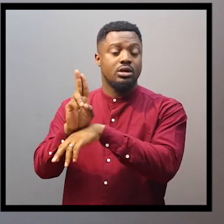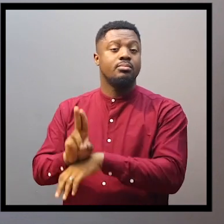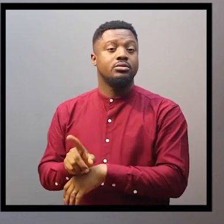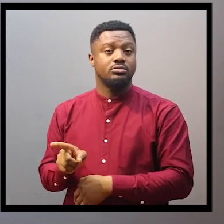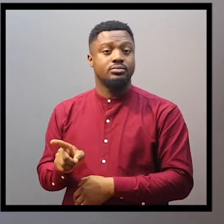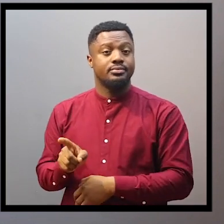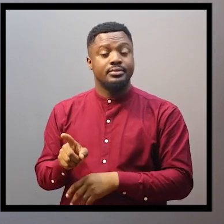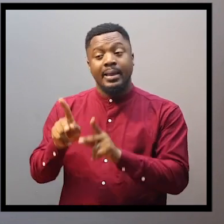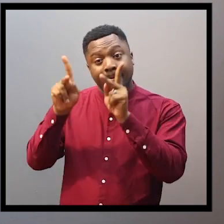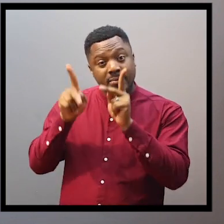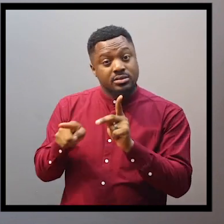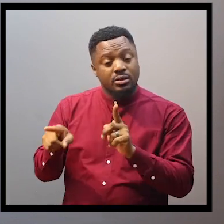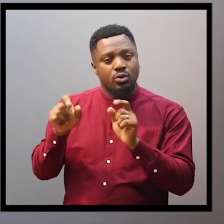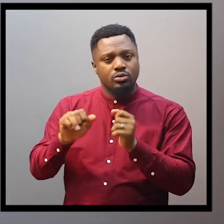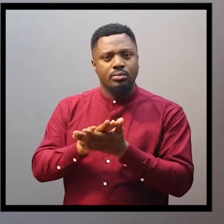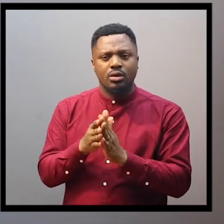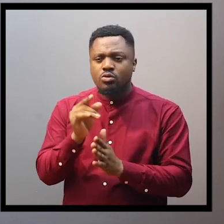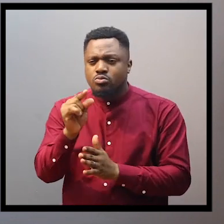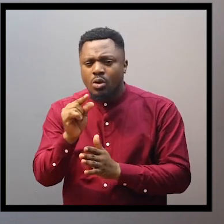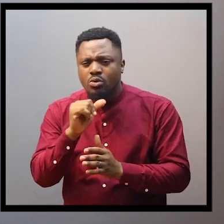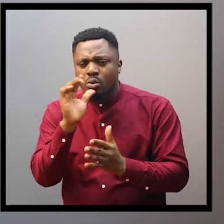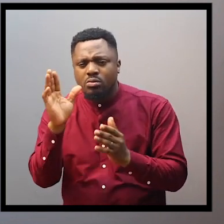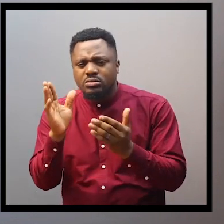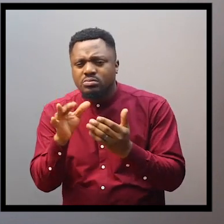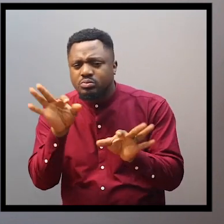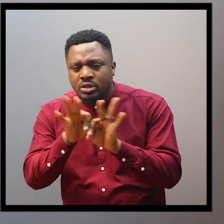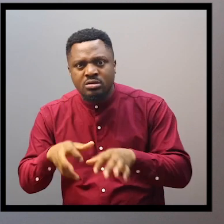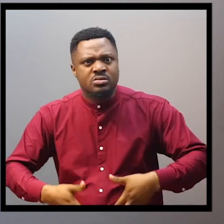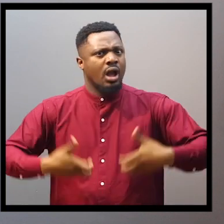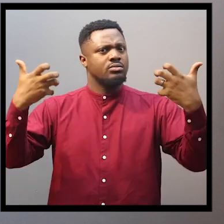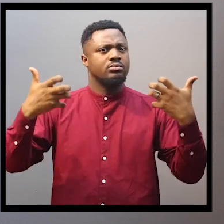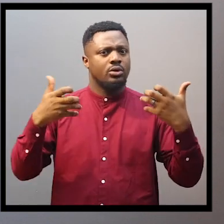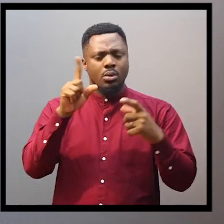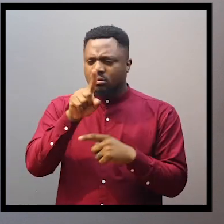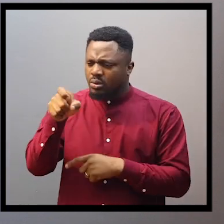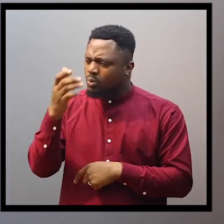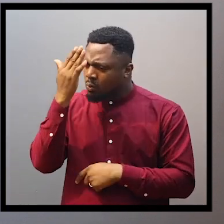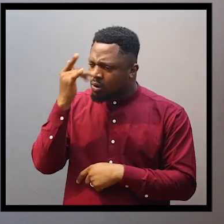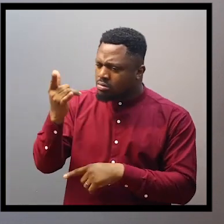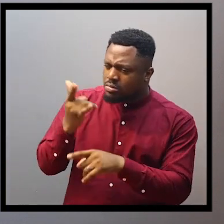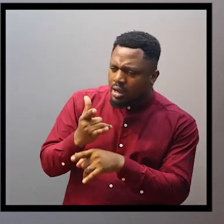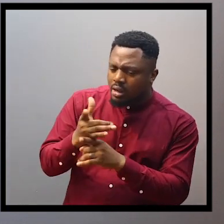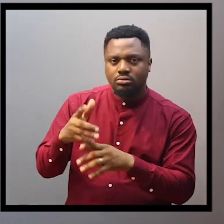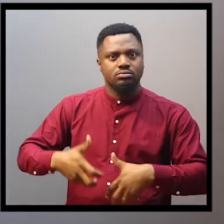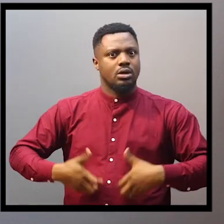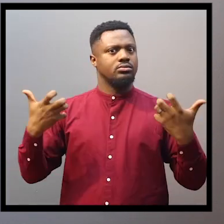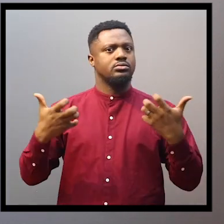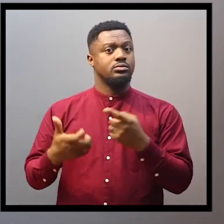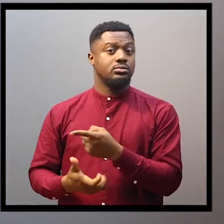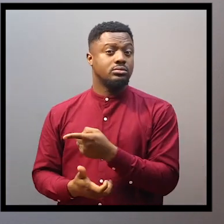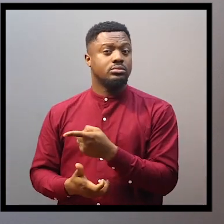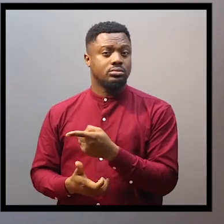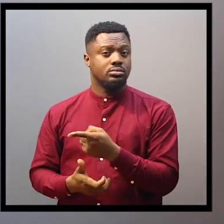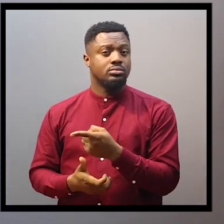In addition, the person becomes angry or irritable when people talk about their condition.